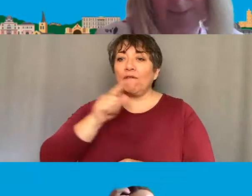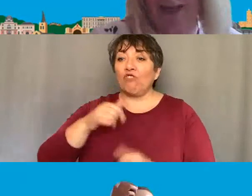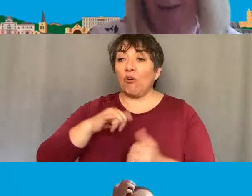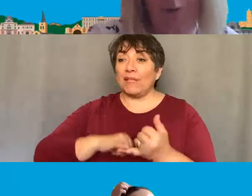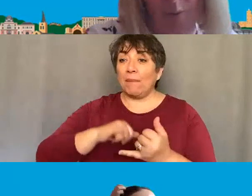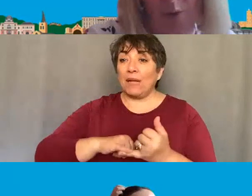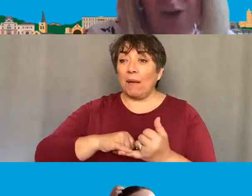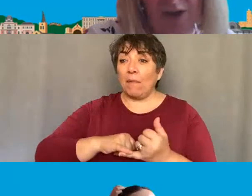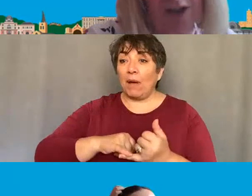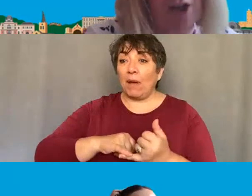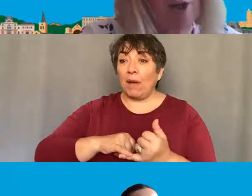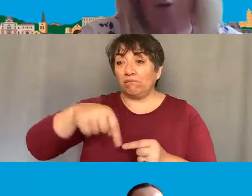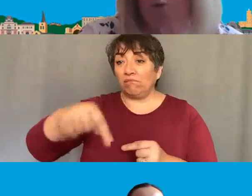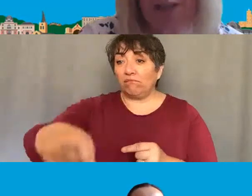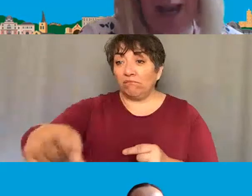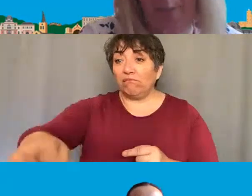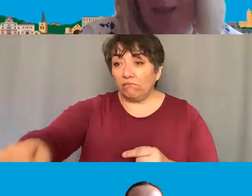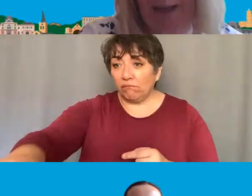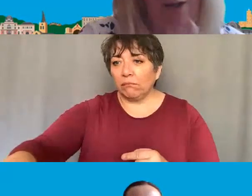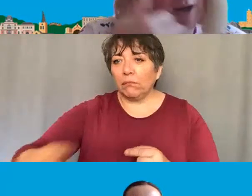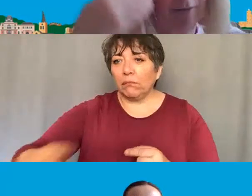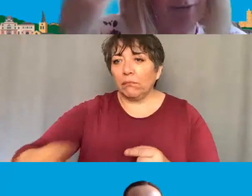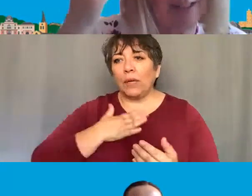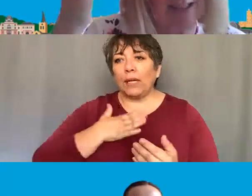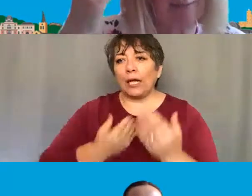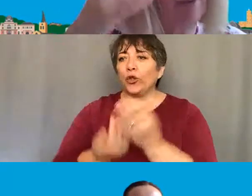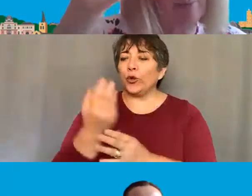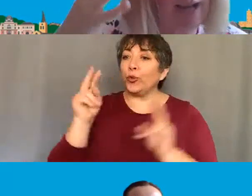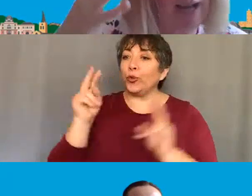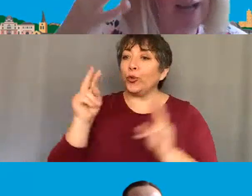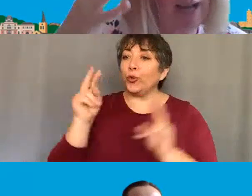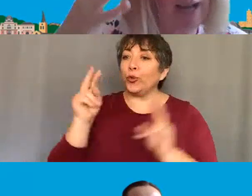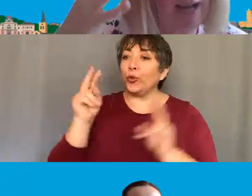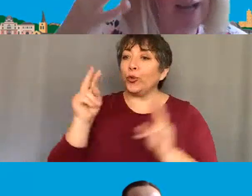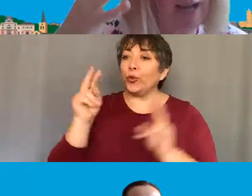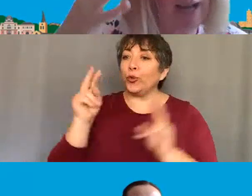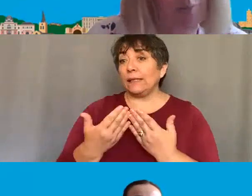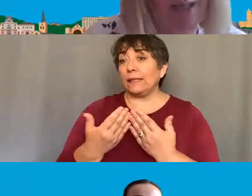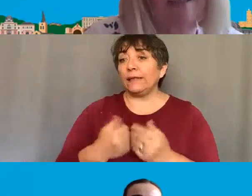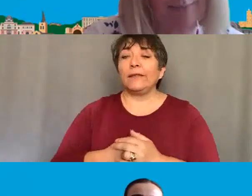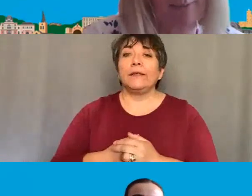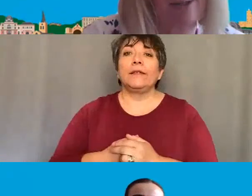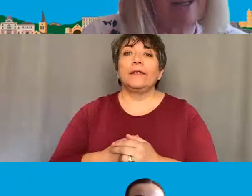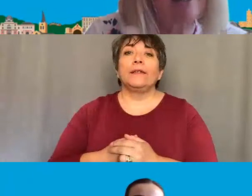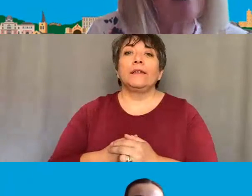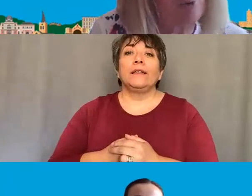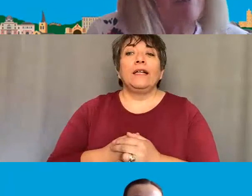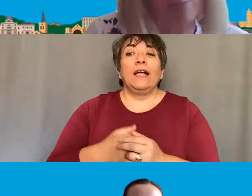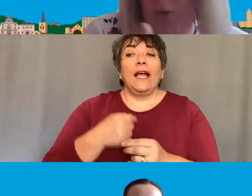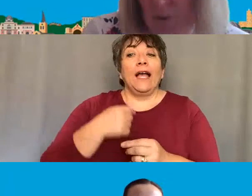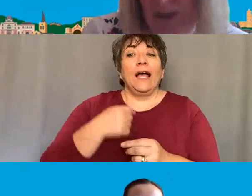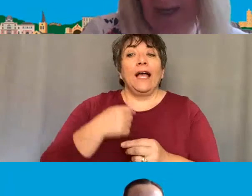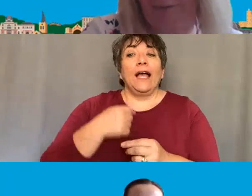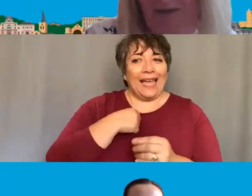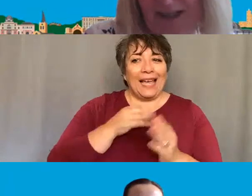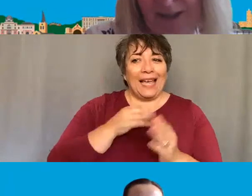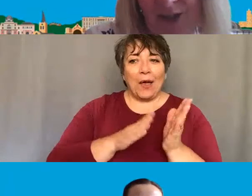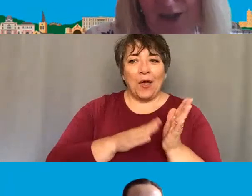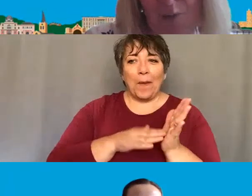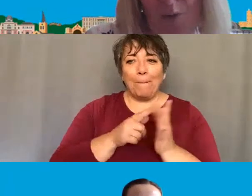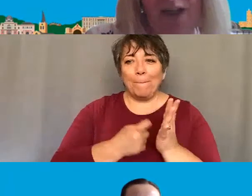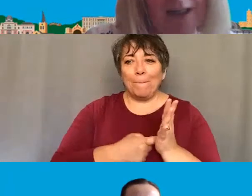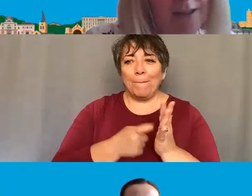for September onwards, because we're always happy, and obviously Miriam and I think of the things that we think, but it's much more important that we hear